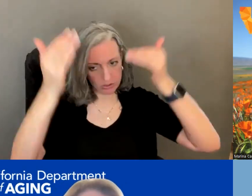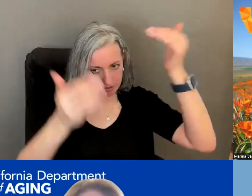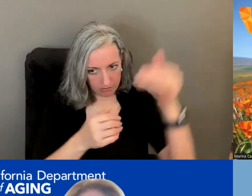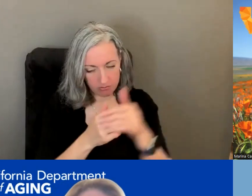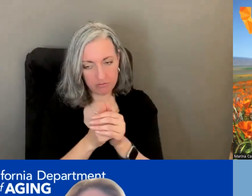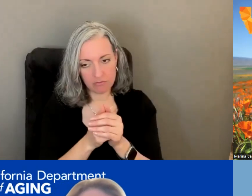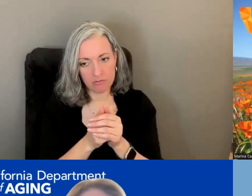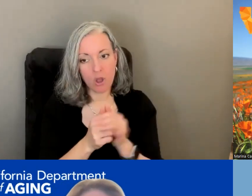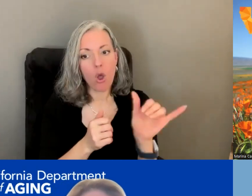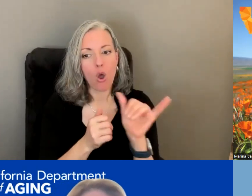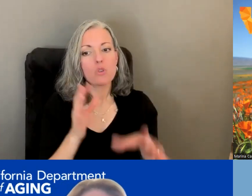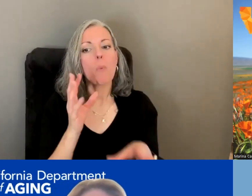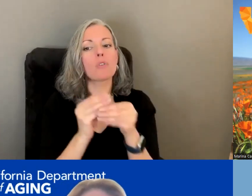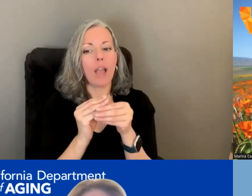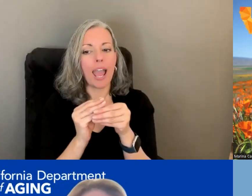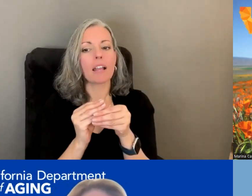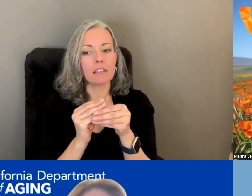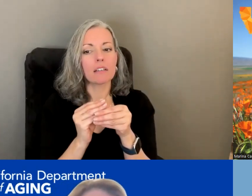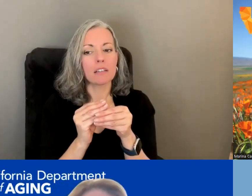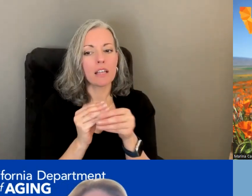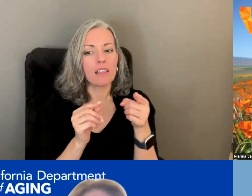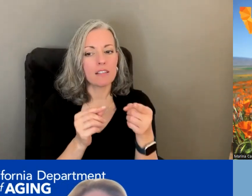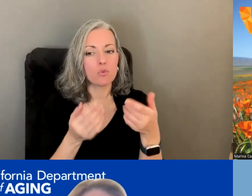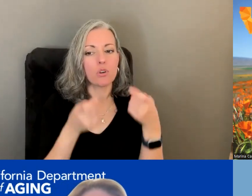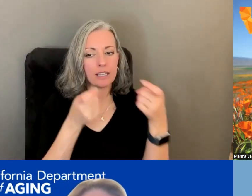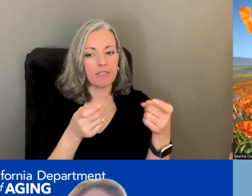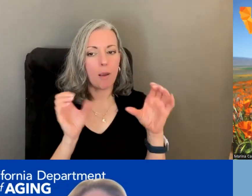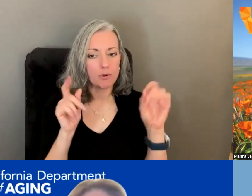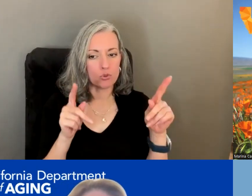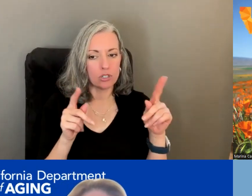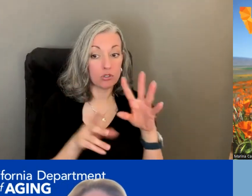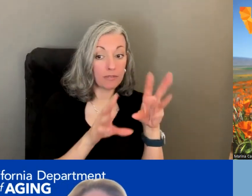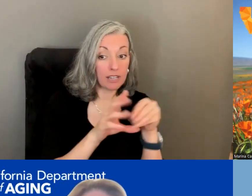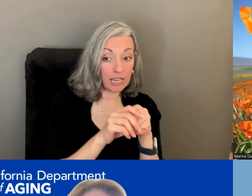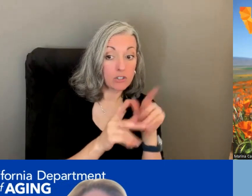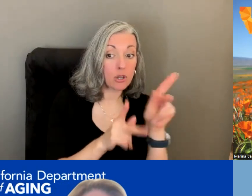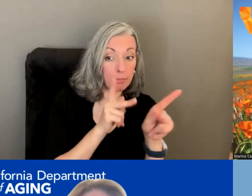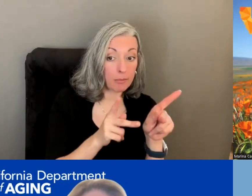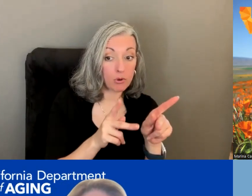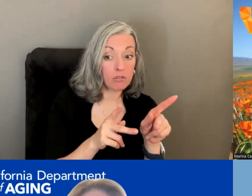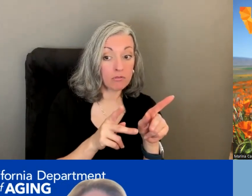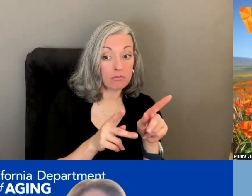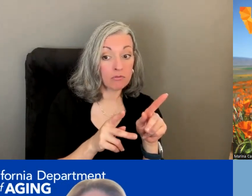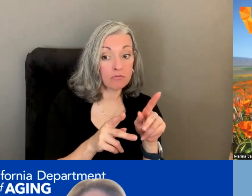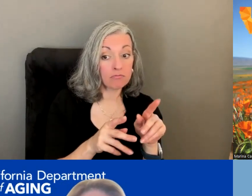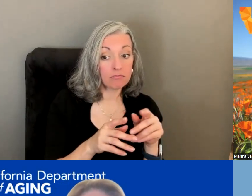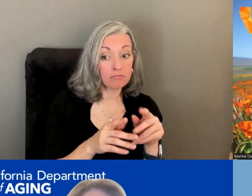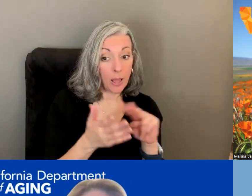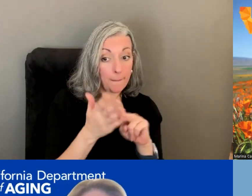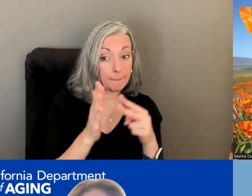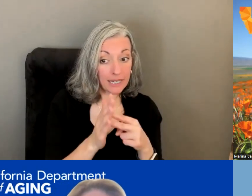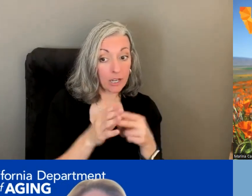And lastly, I'll say I think this will give an opportunity to really engage people in a meaningful way, and that they feel they